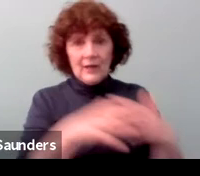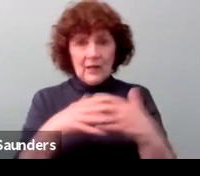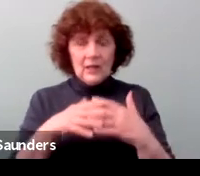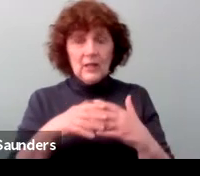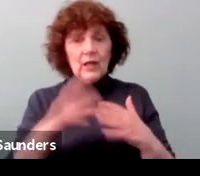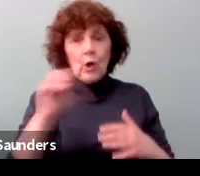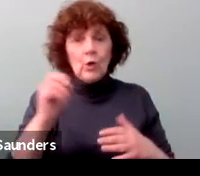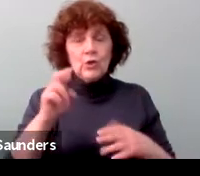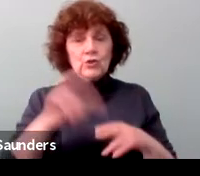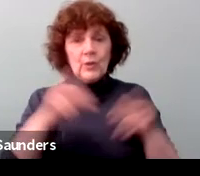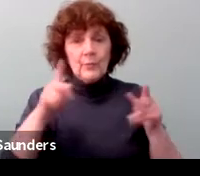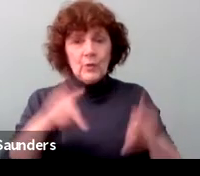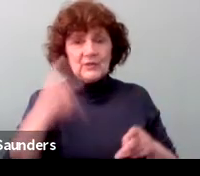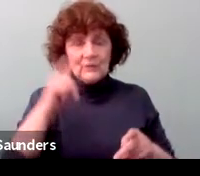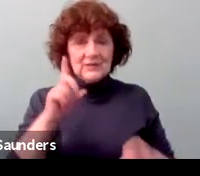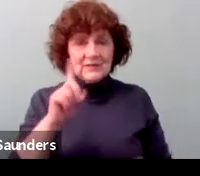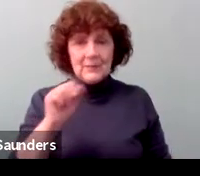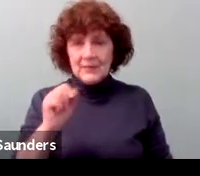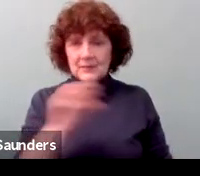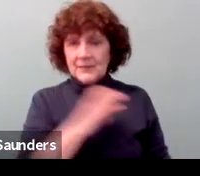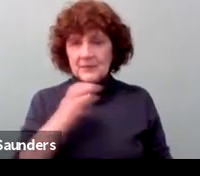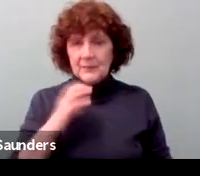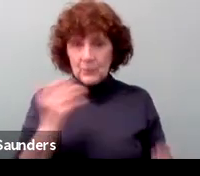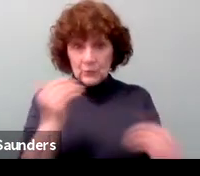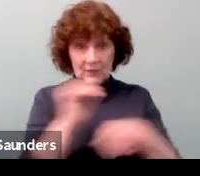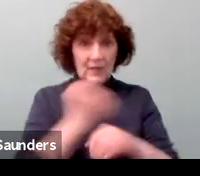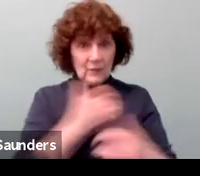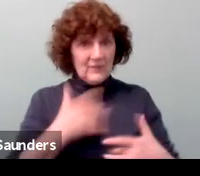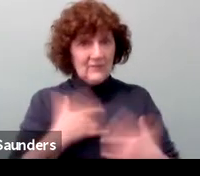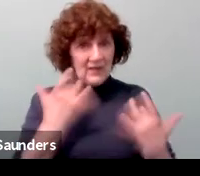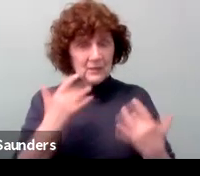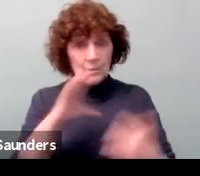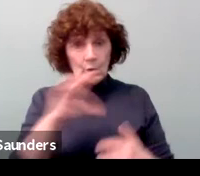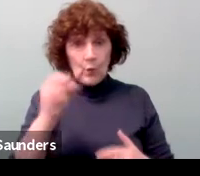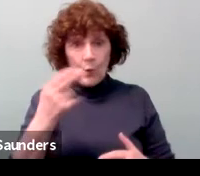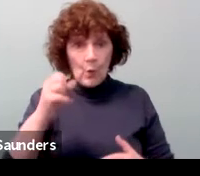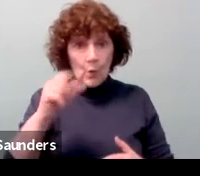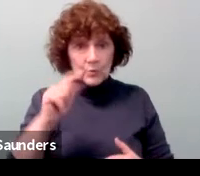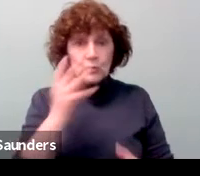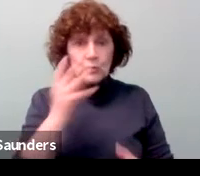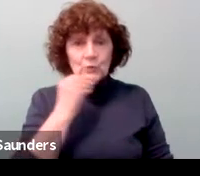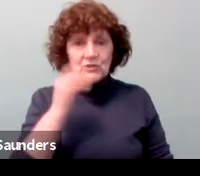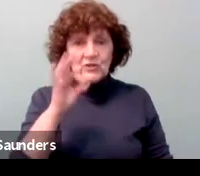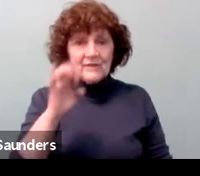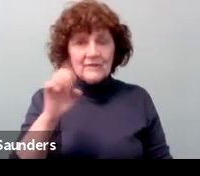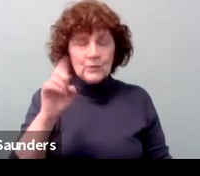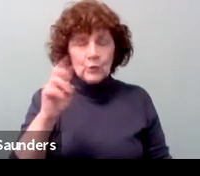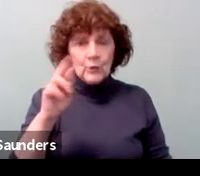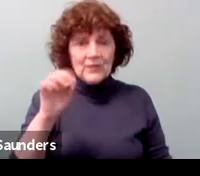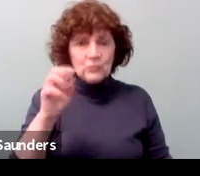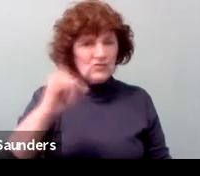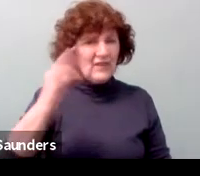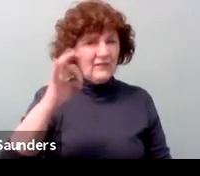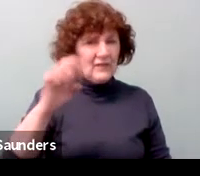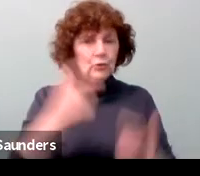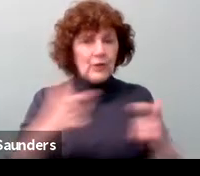the Disability Committee. Tonight's event is being co-hosted by the Jewish Federation of Greater Pittsburgh and Jewish